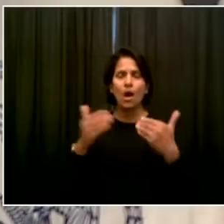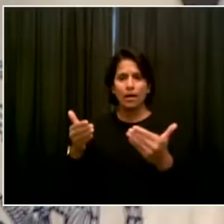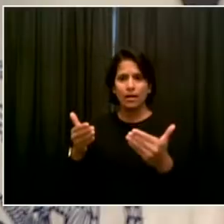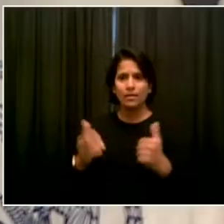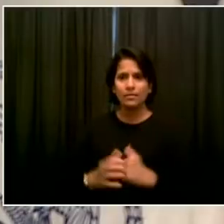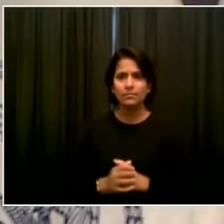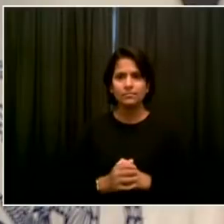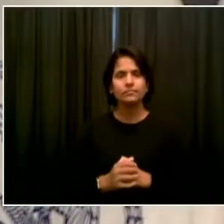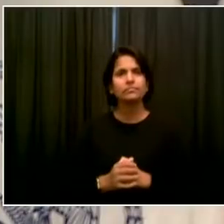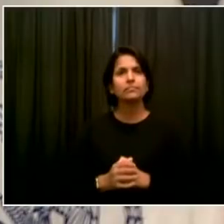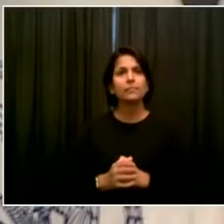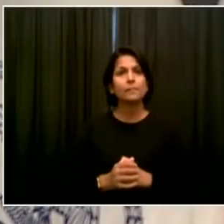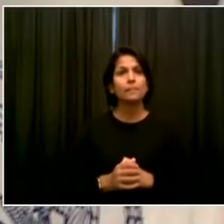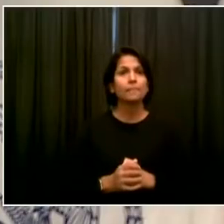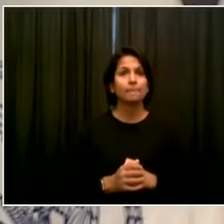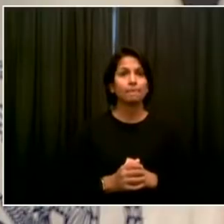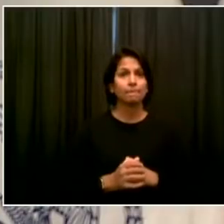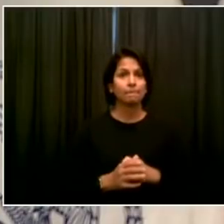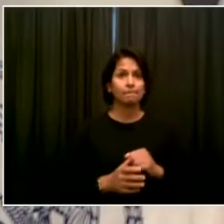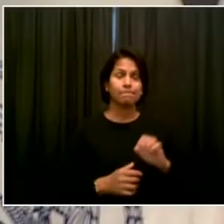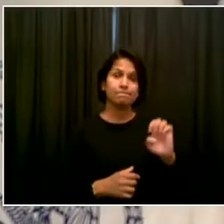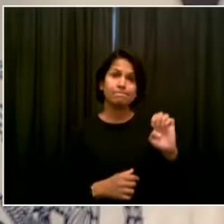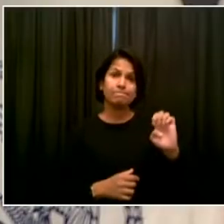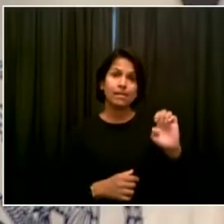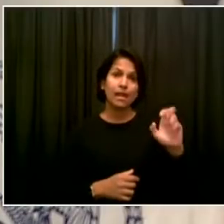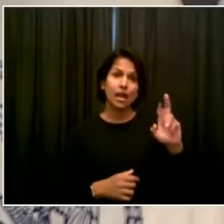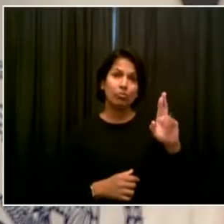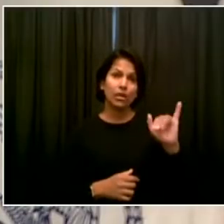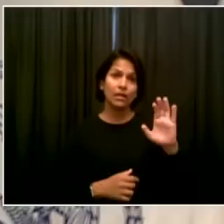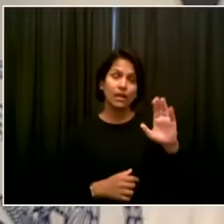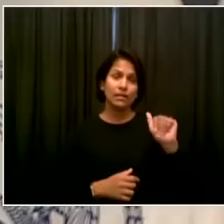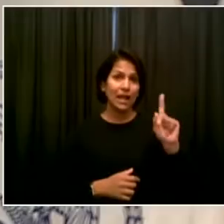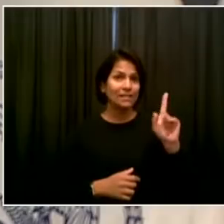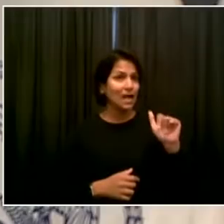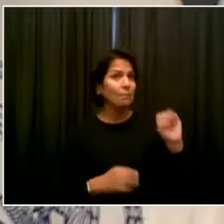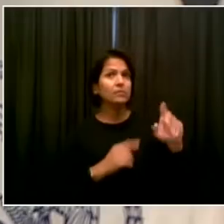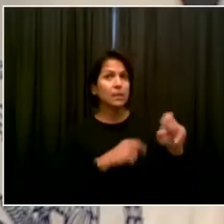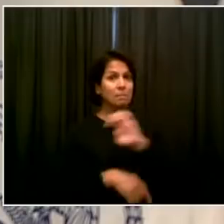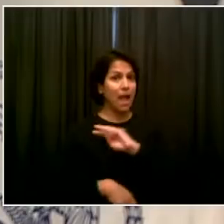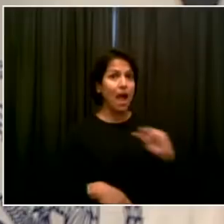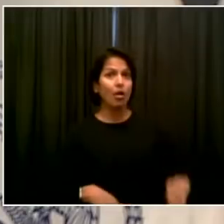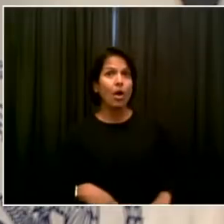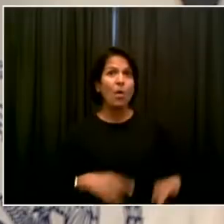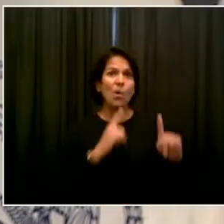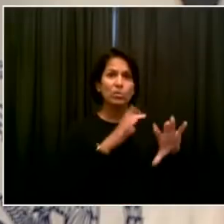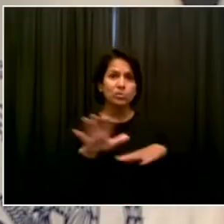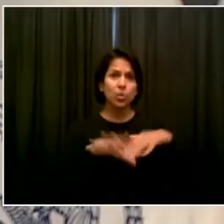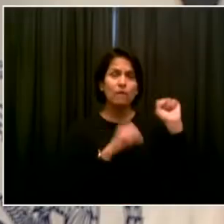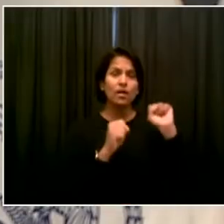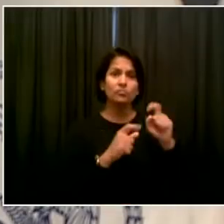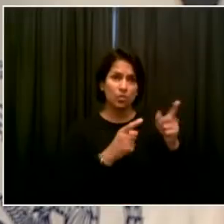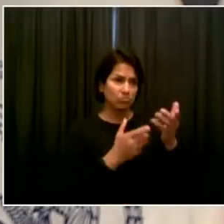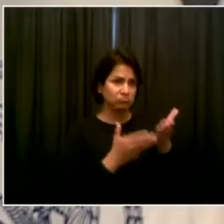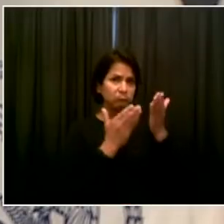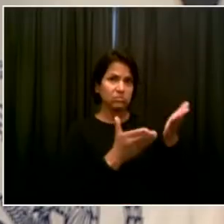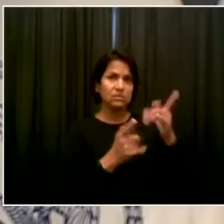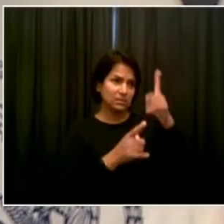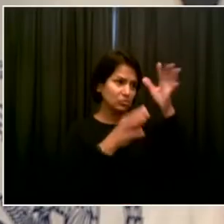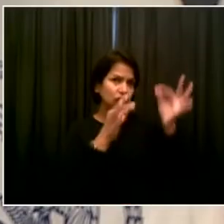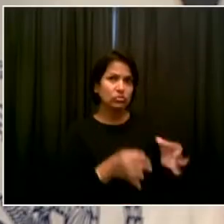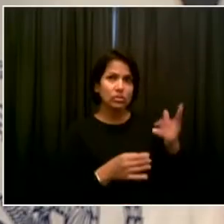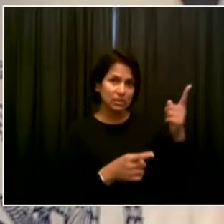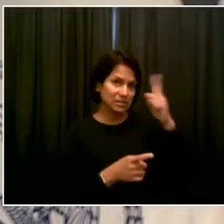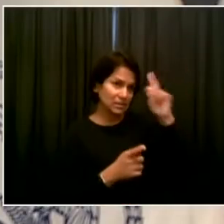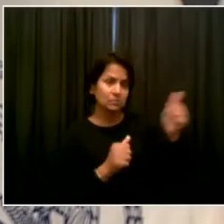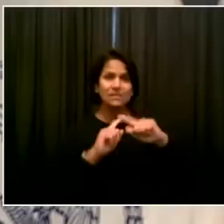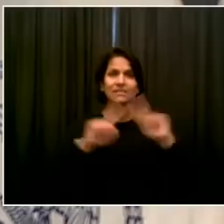sees fit going forward. He'll have his own approach, of course, but I assure you there was a lot of consultation, a lot of communication, and it became clear